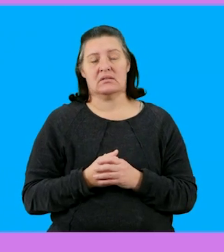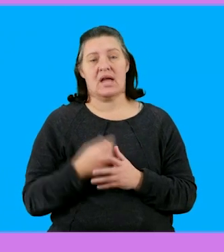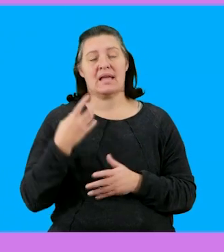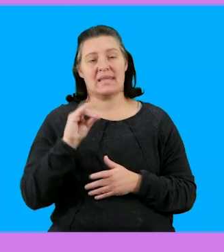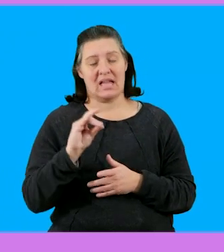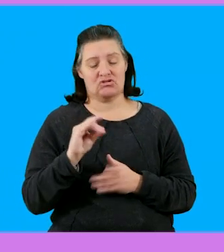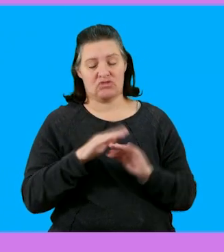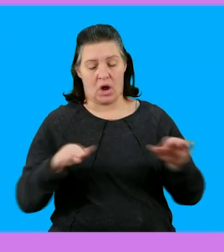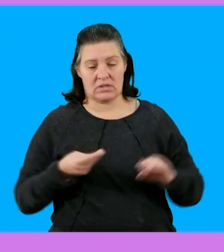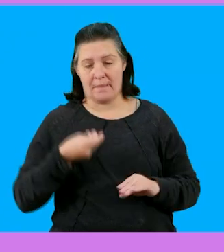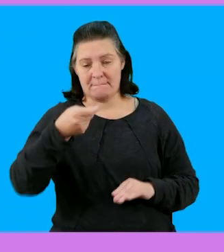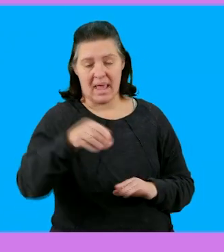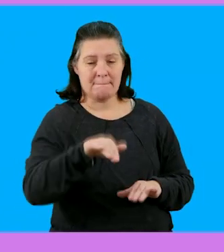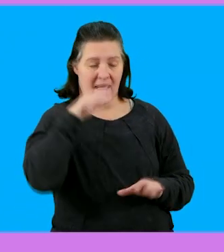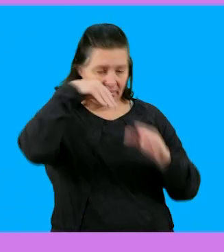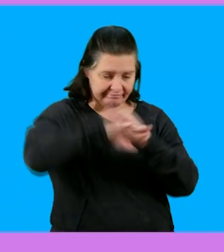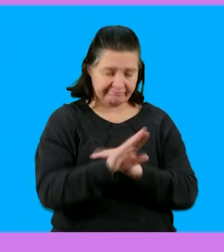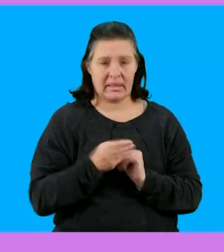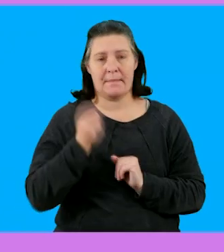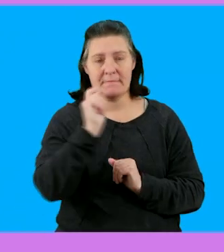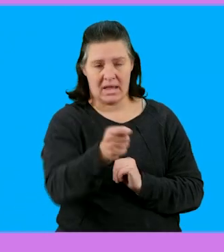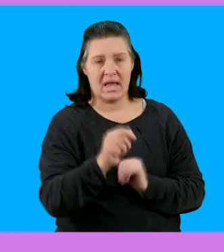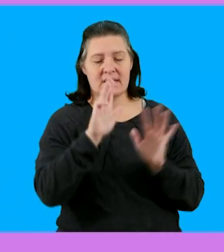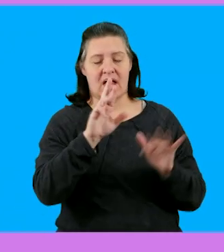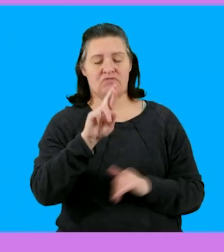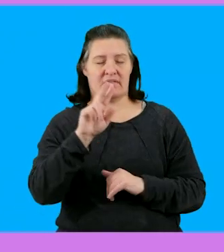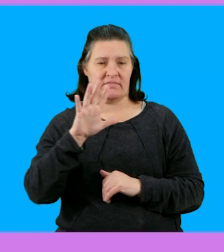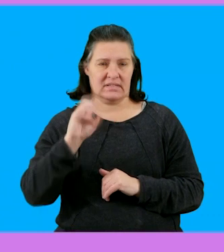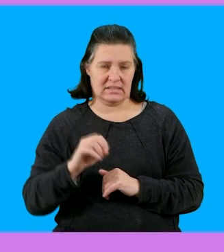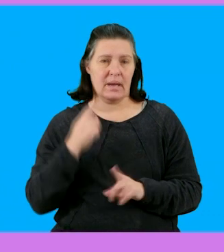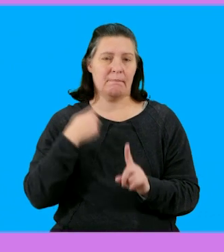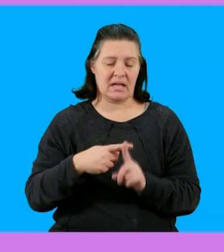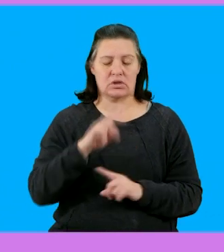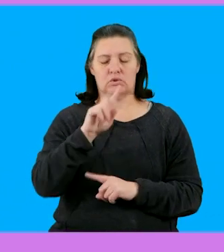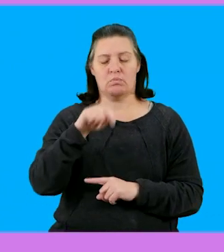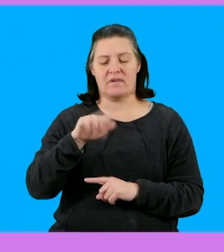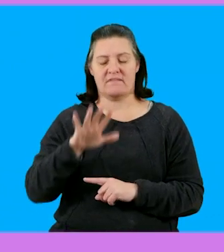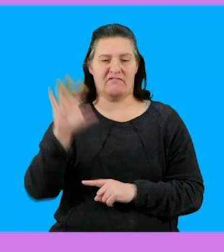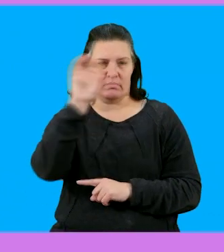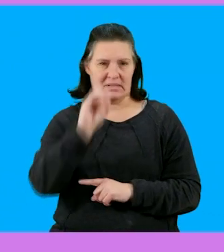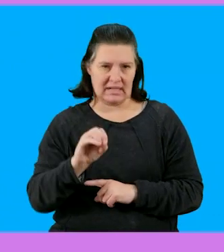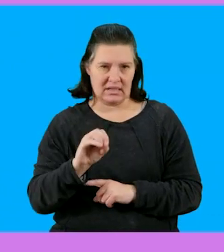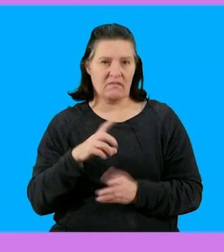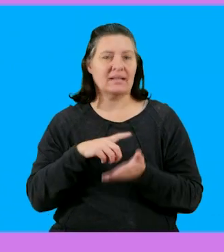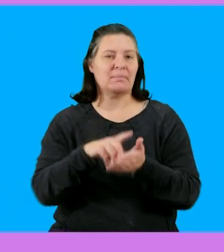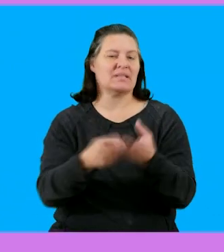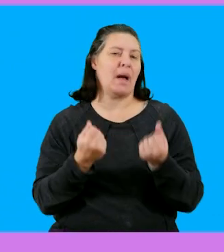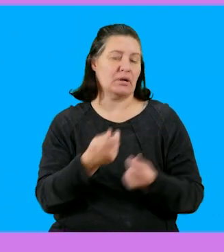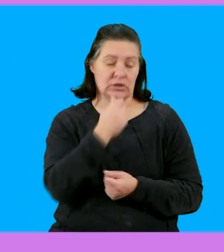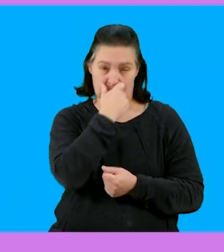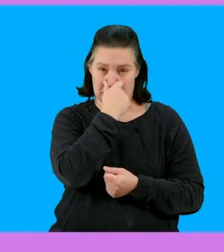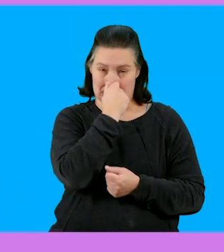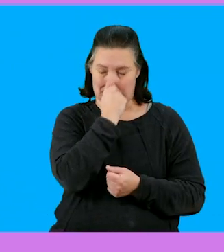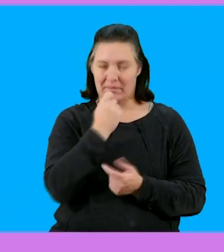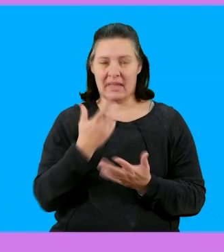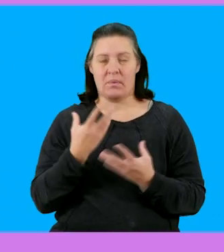That is cash over the counter, and it consists of 950 plus an additional 2.5% of the deposit